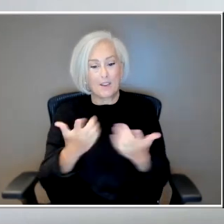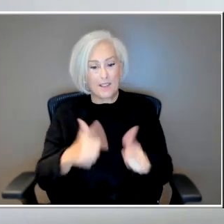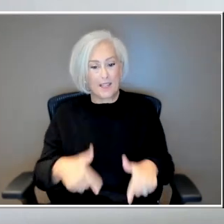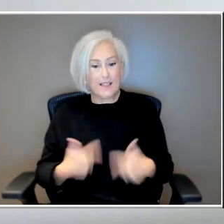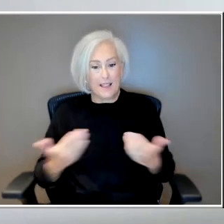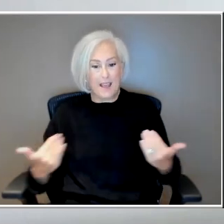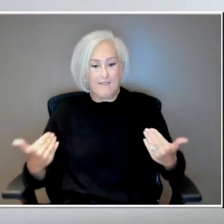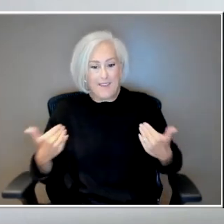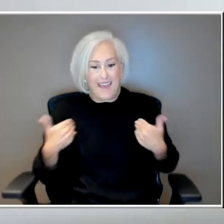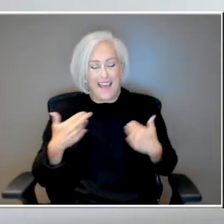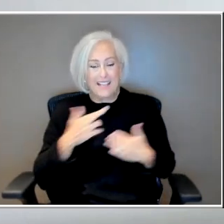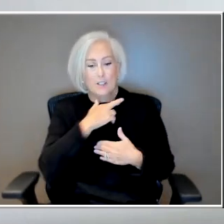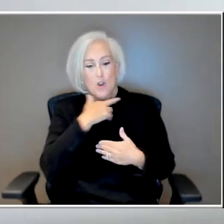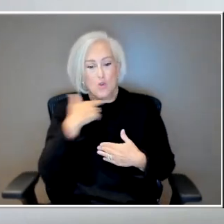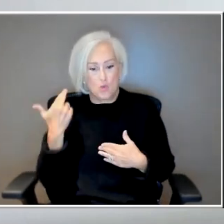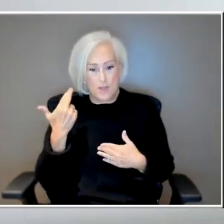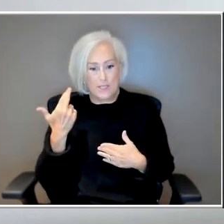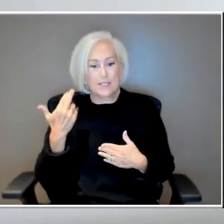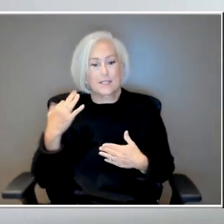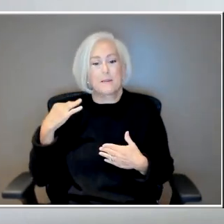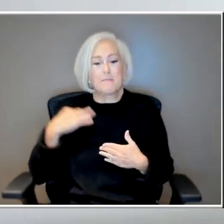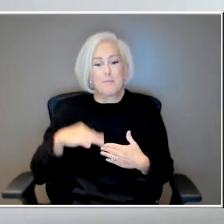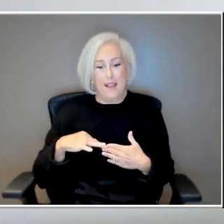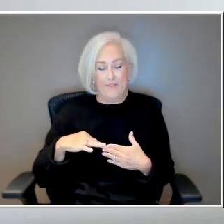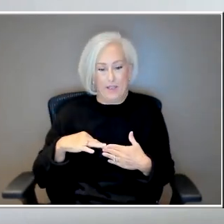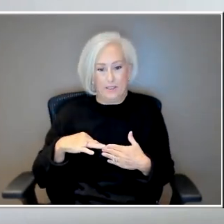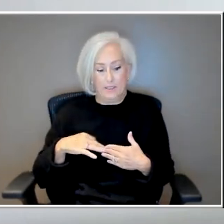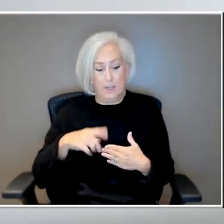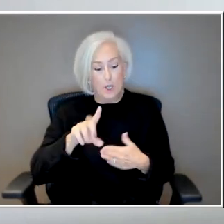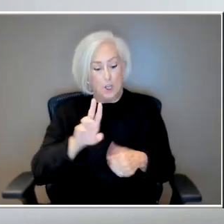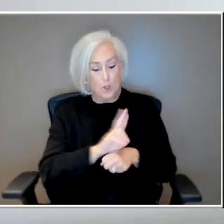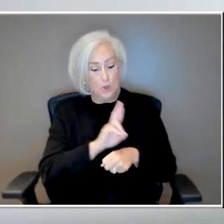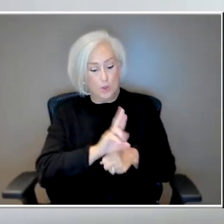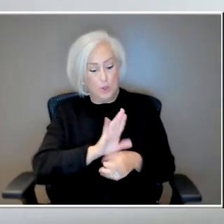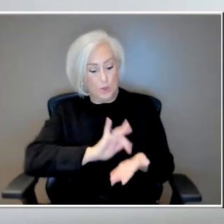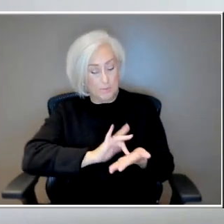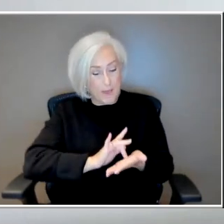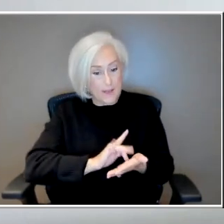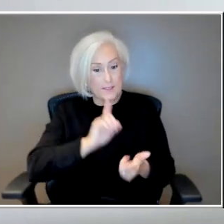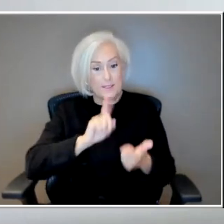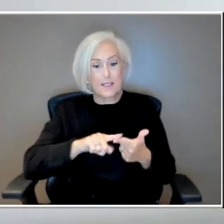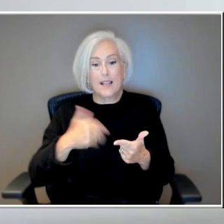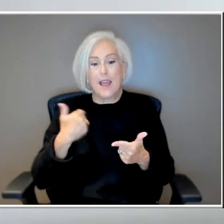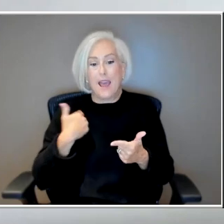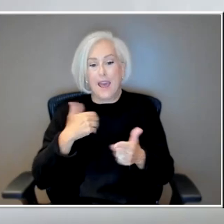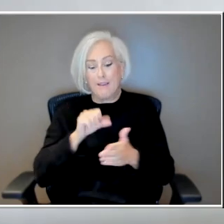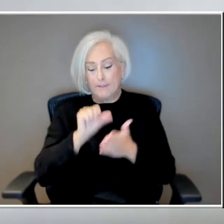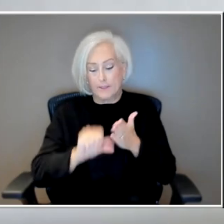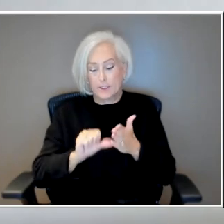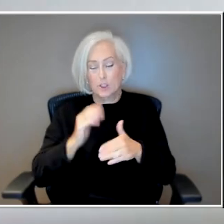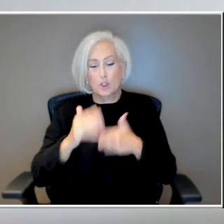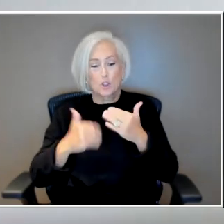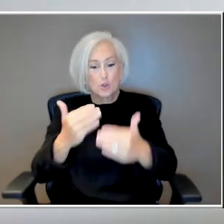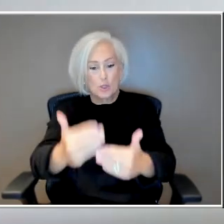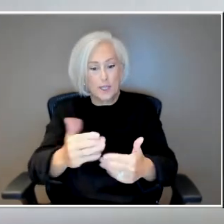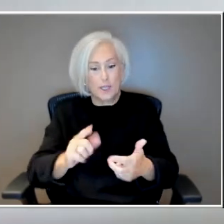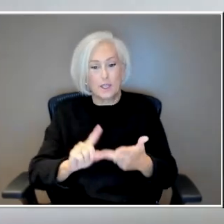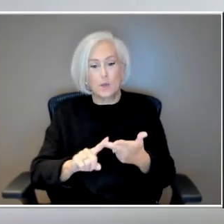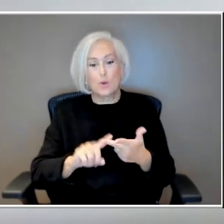benefit, particularly in medicine. When we take medications, when we have procedures, when we take